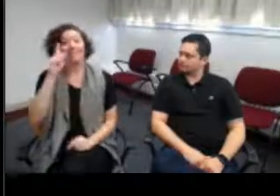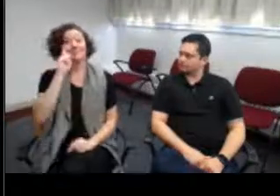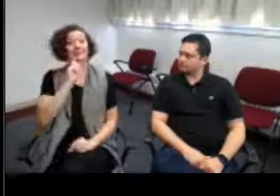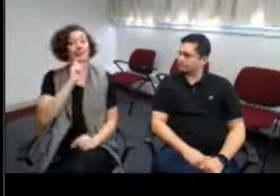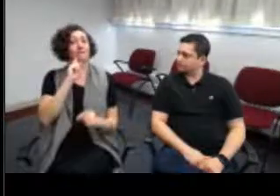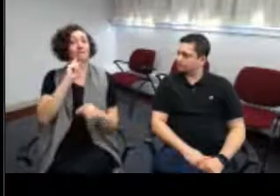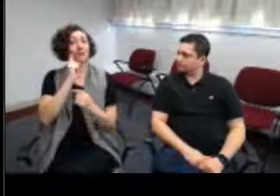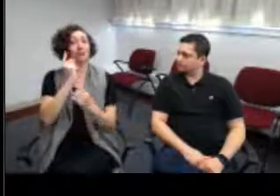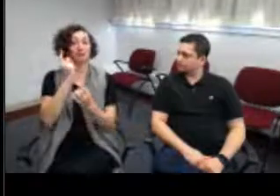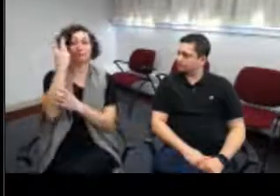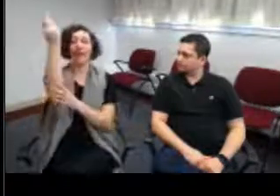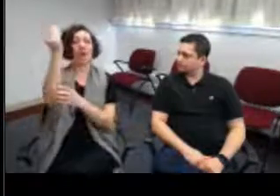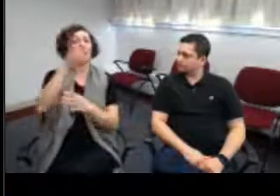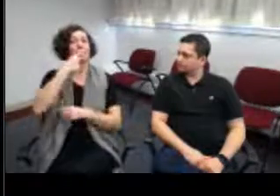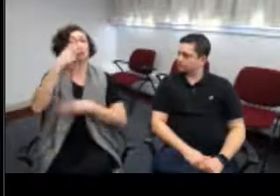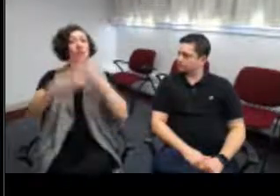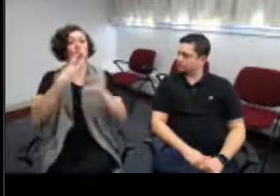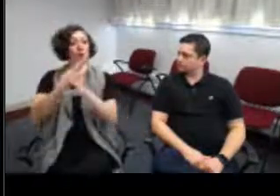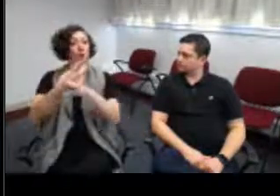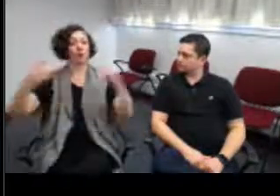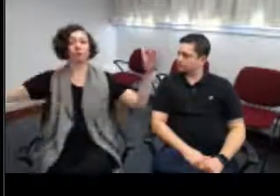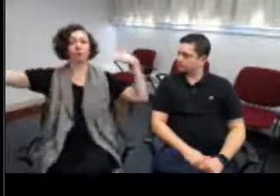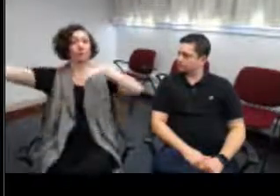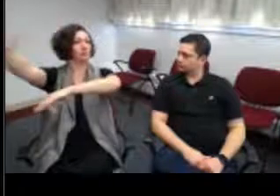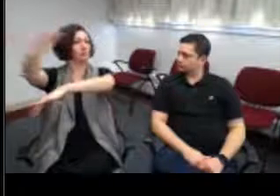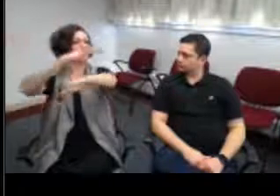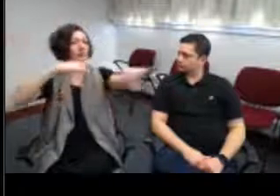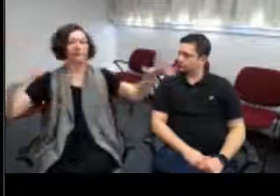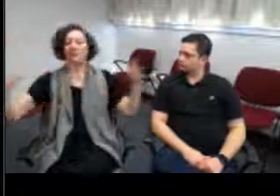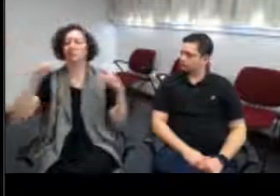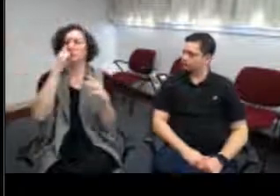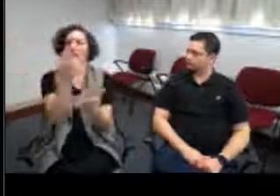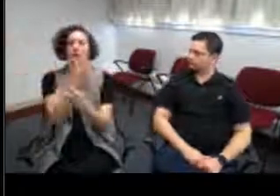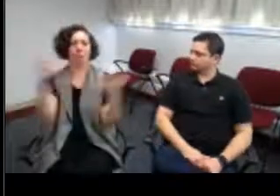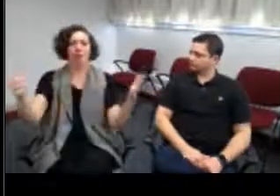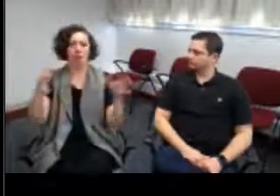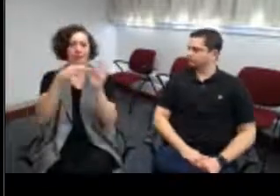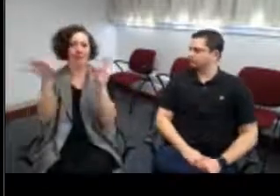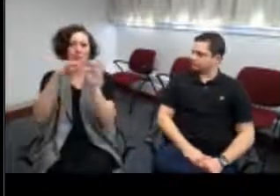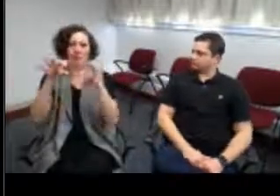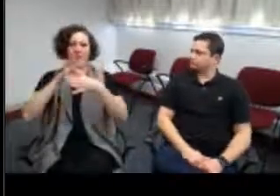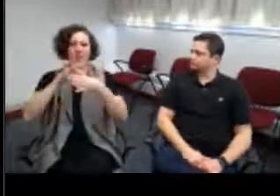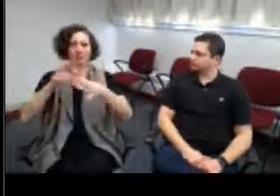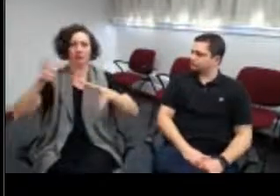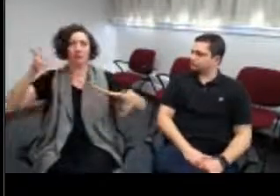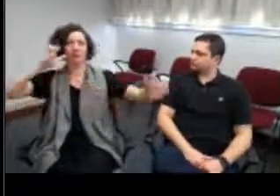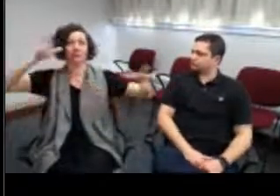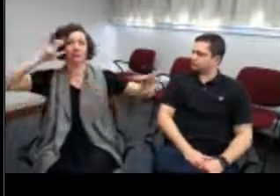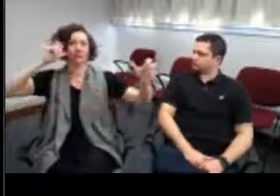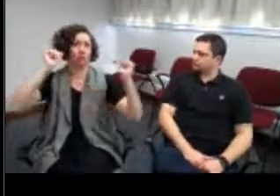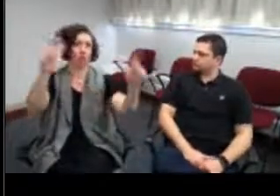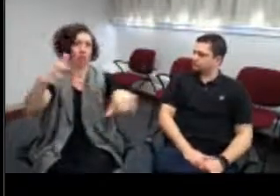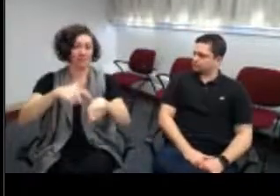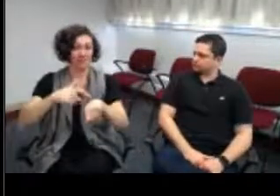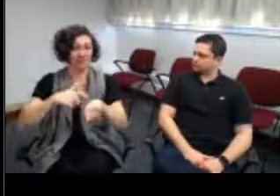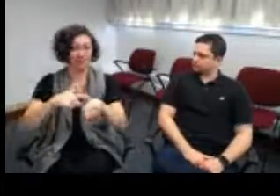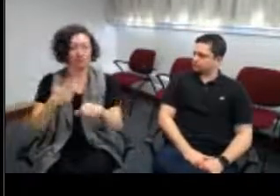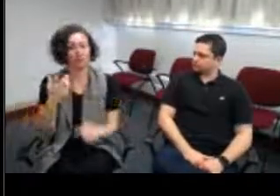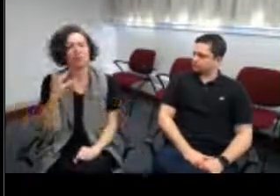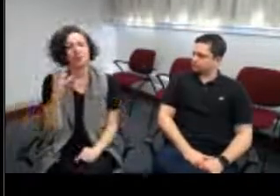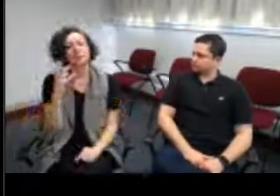But in this instance, they're sponges. When a deaf child goes out into the hearing world, there's not a lot